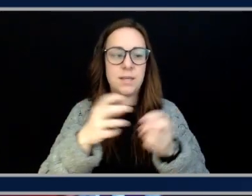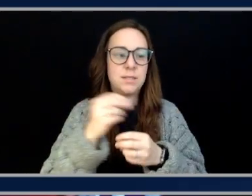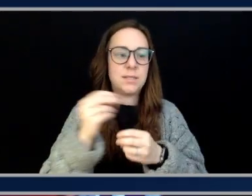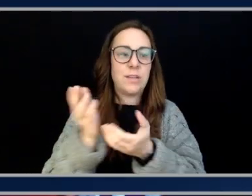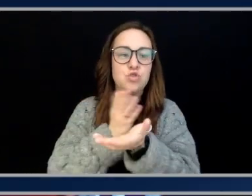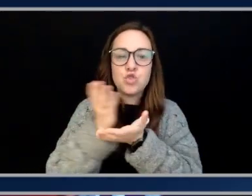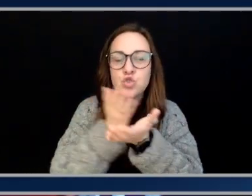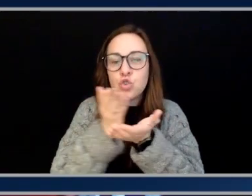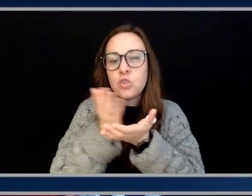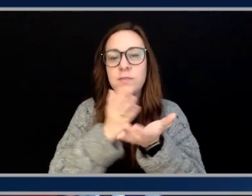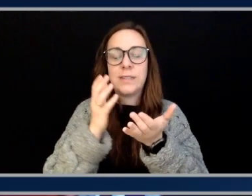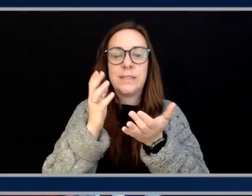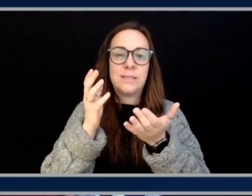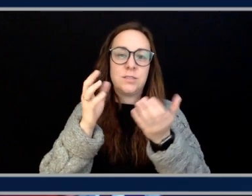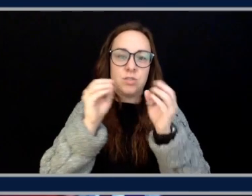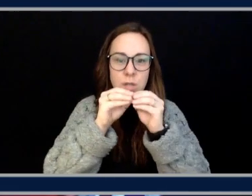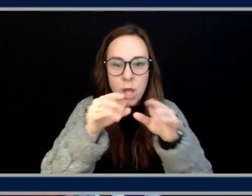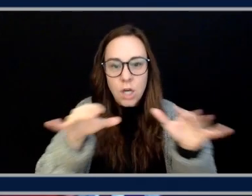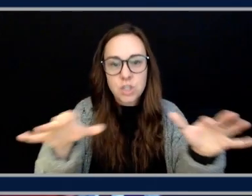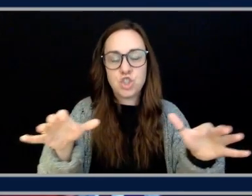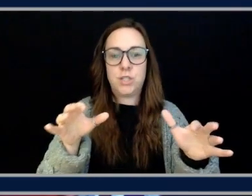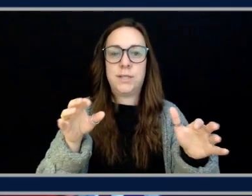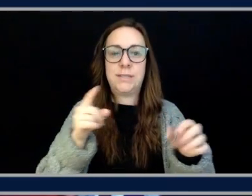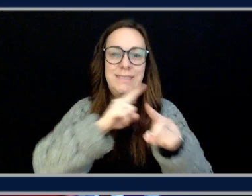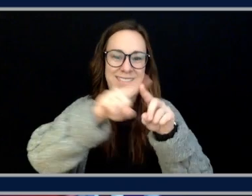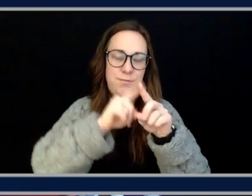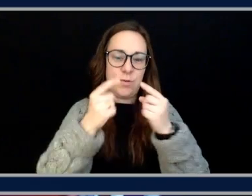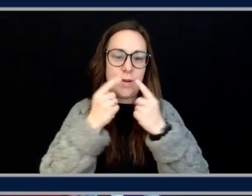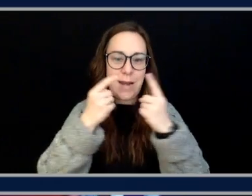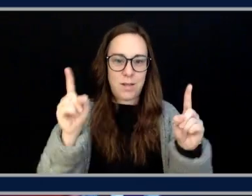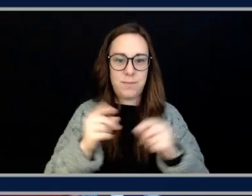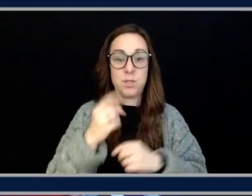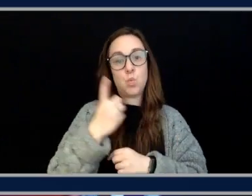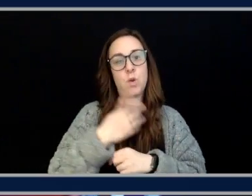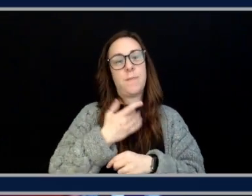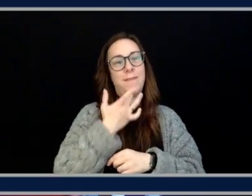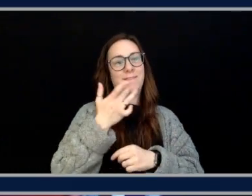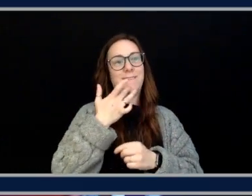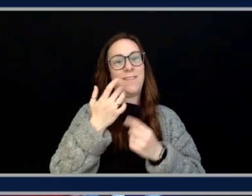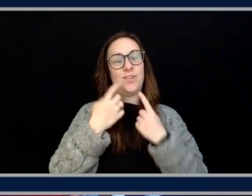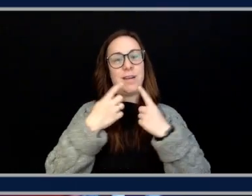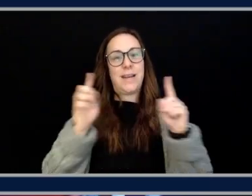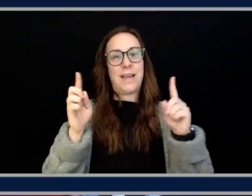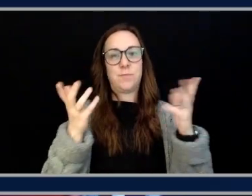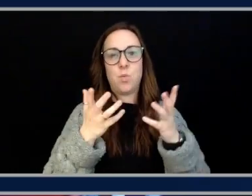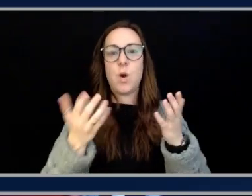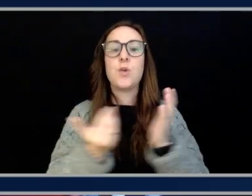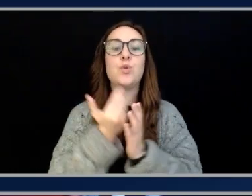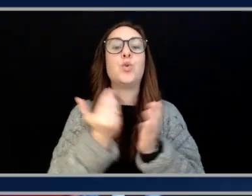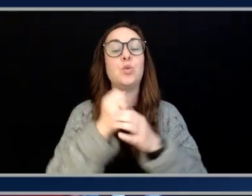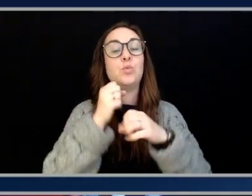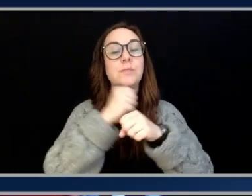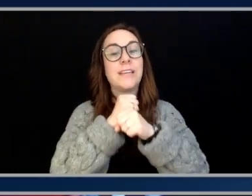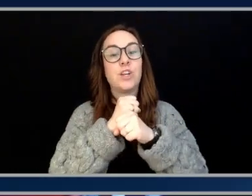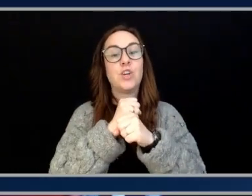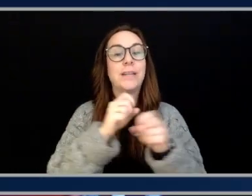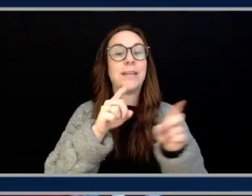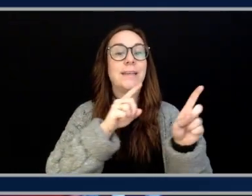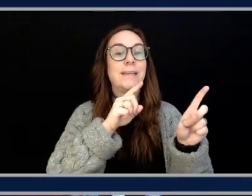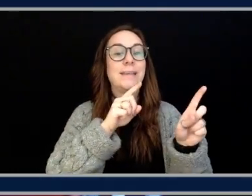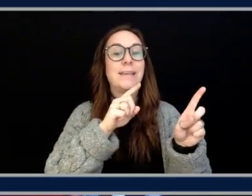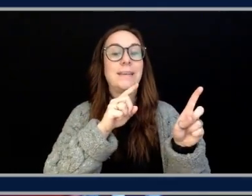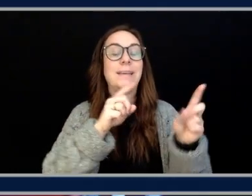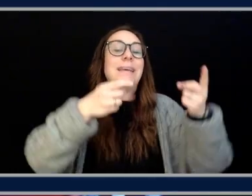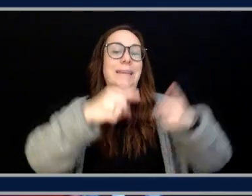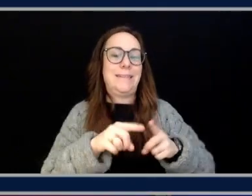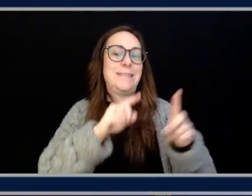and announcements. One of my favorite things that was announced is the new security incident response service. So